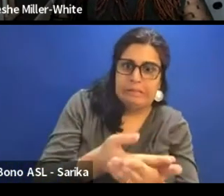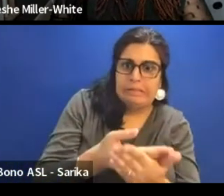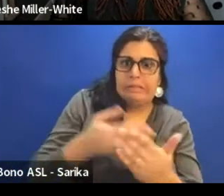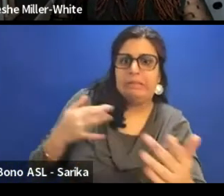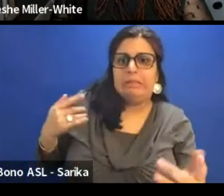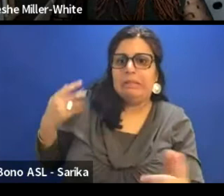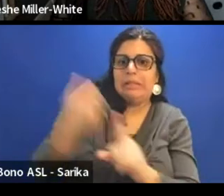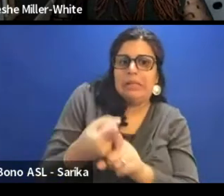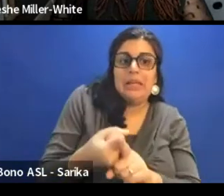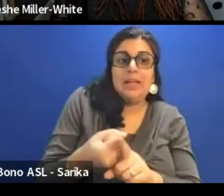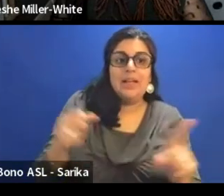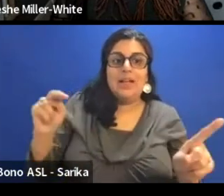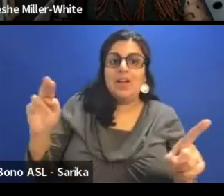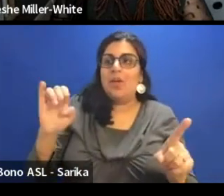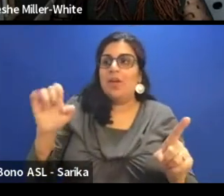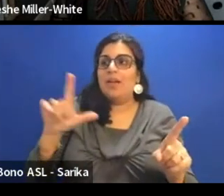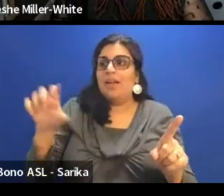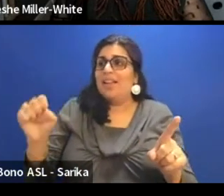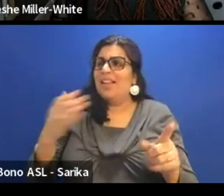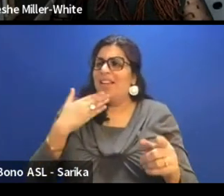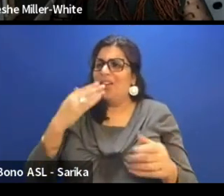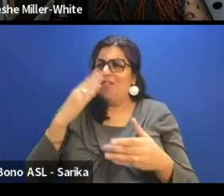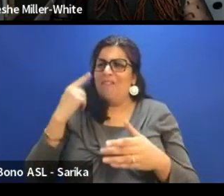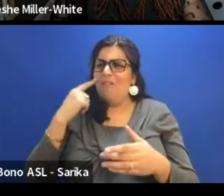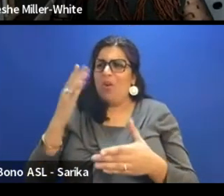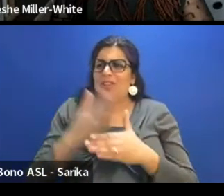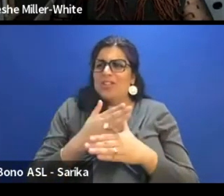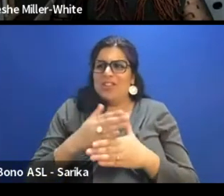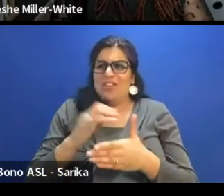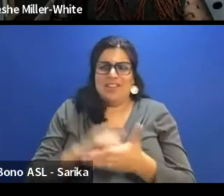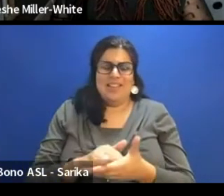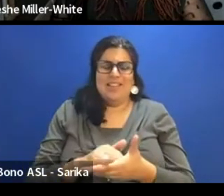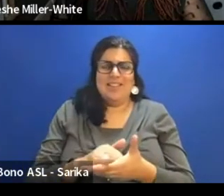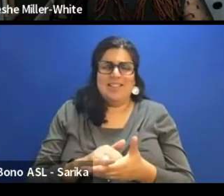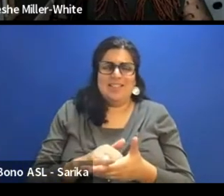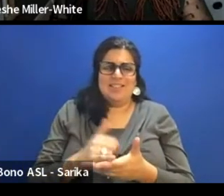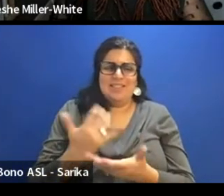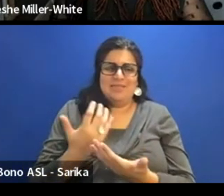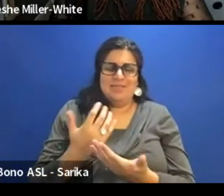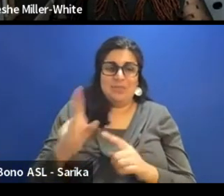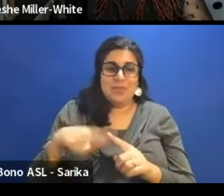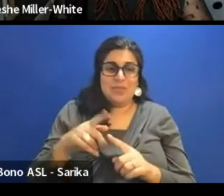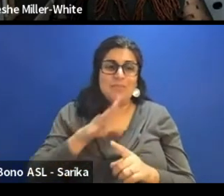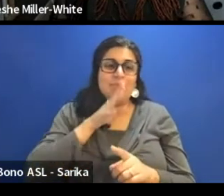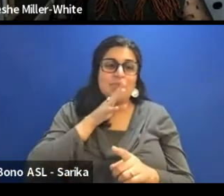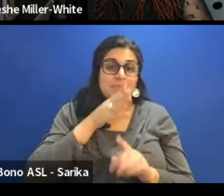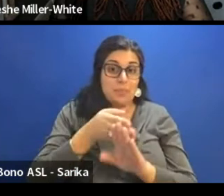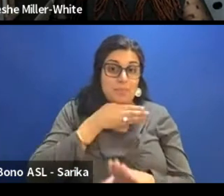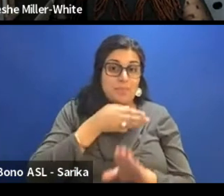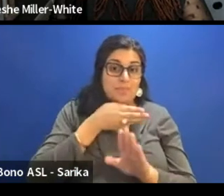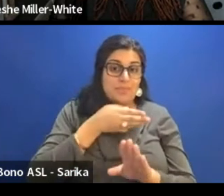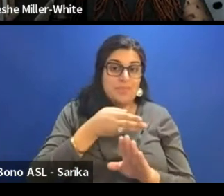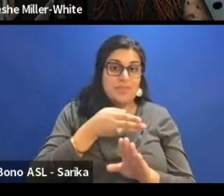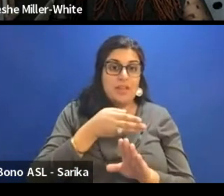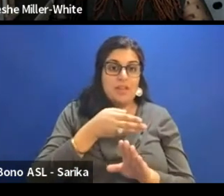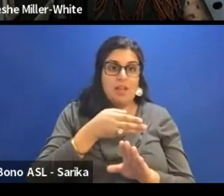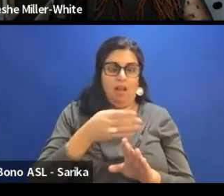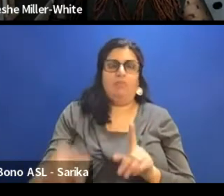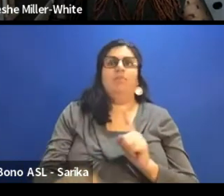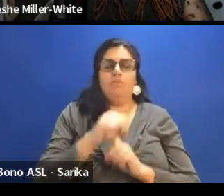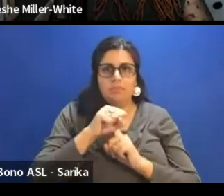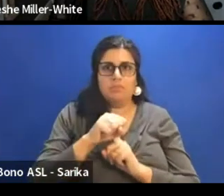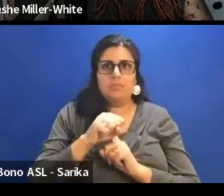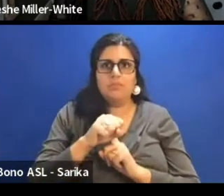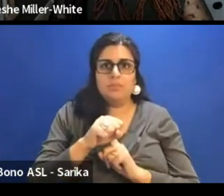Thank you so much for sharing that. That really, when we spoke previously, that really, really touched me, because I think